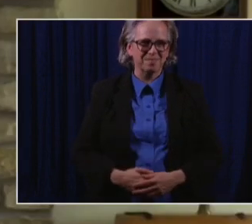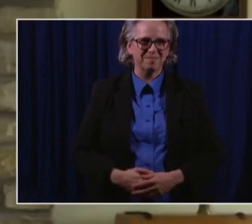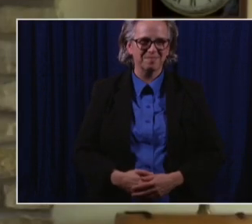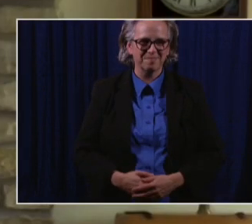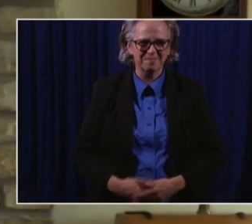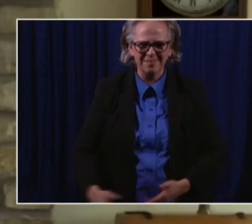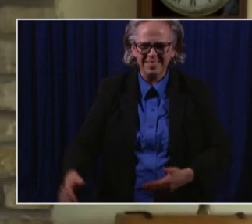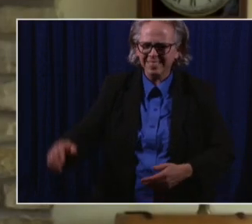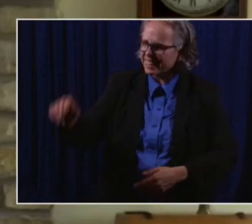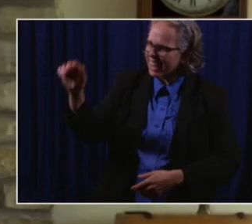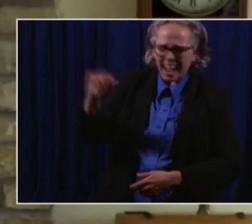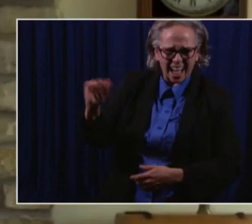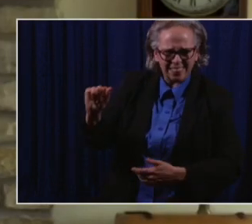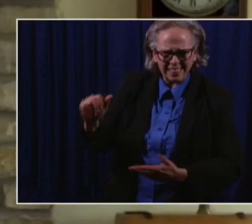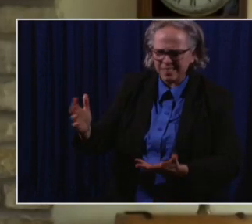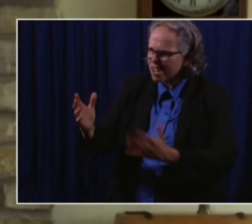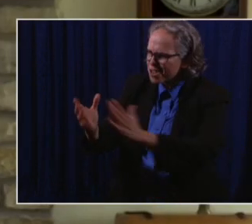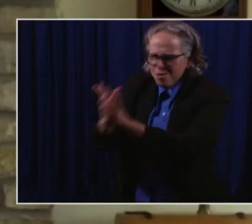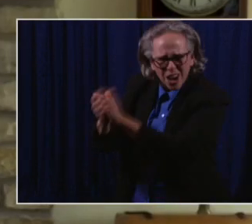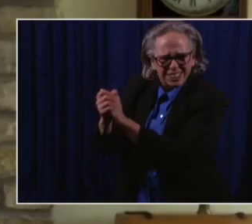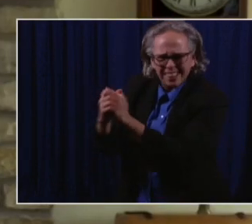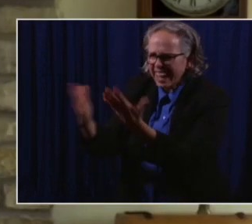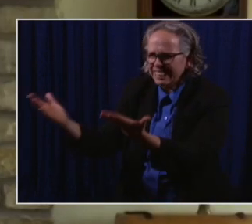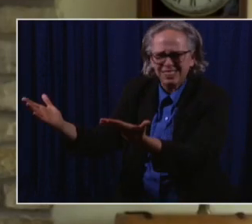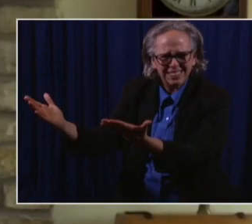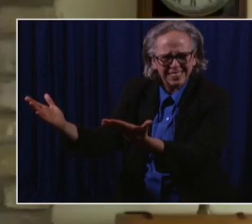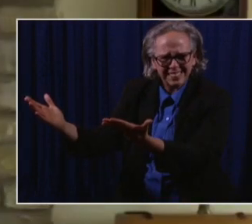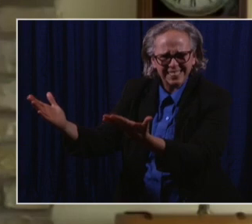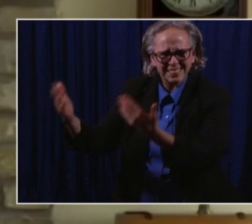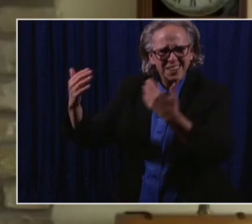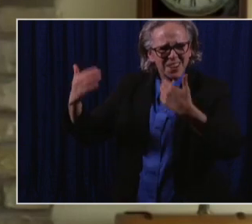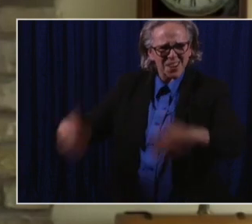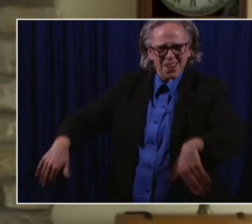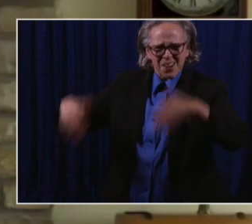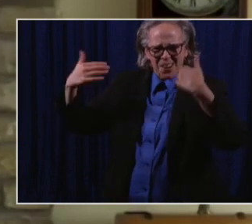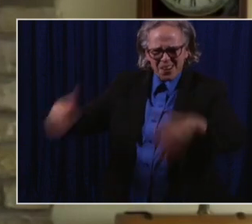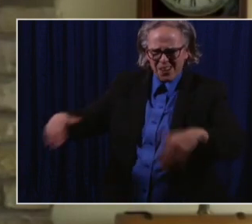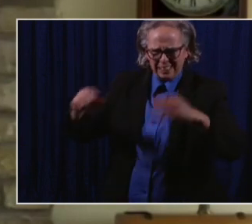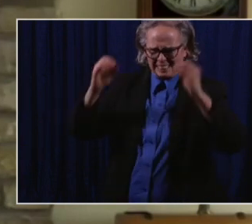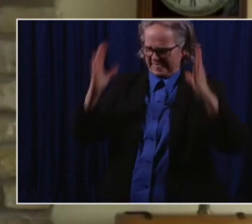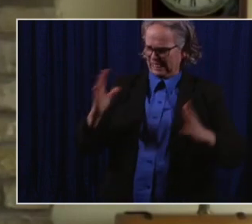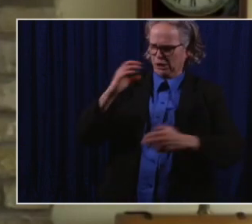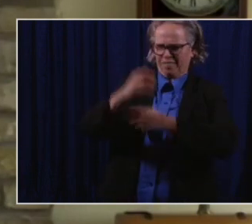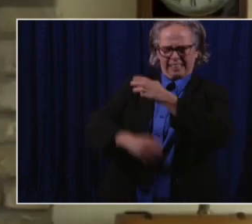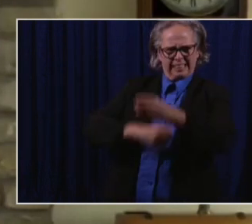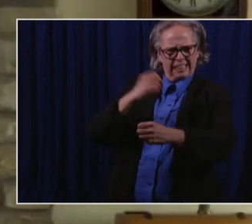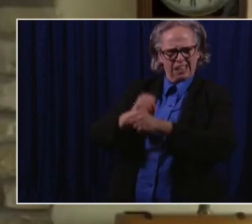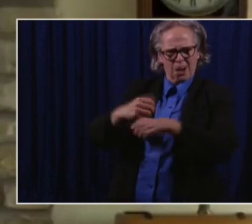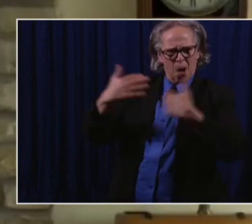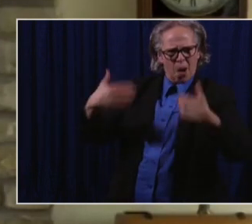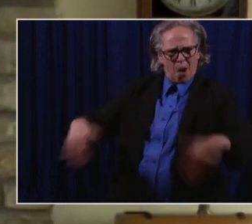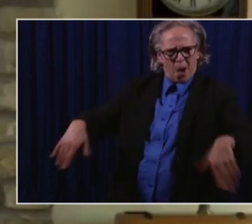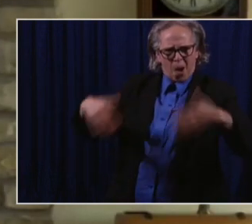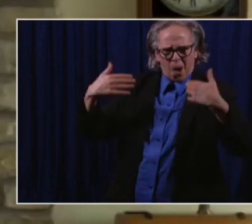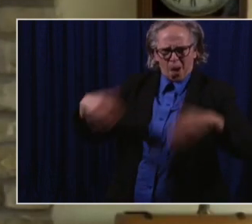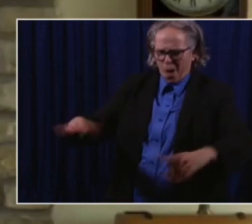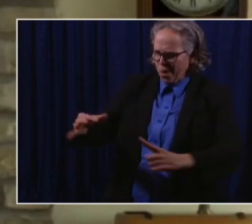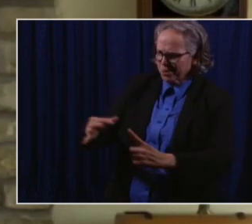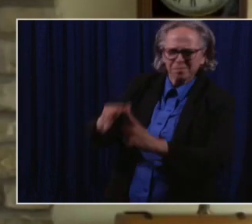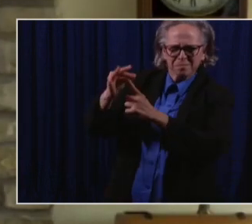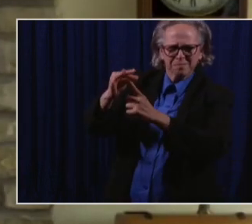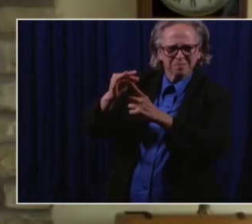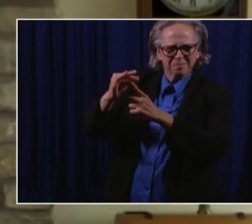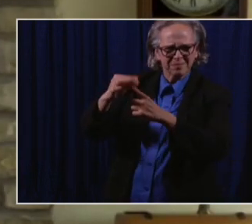Anthony, congratulations, being Teacher of the Year. We all congratulate you for your dedication. Good afternoon,